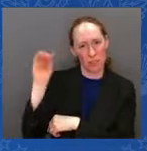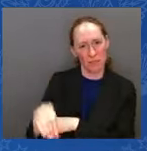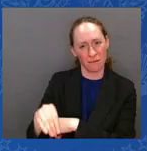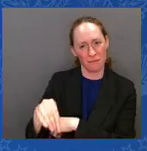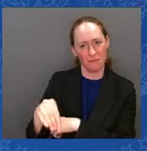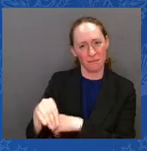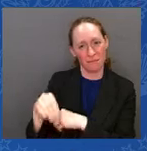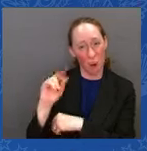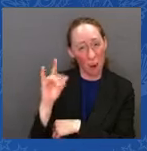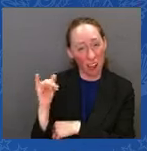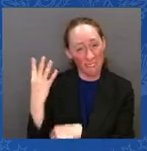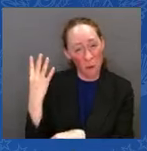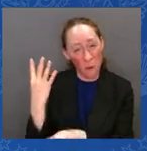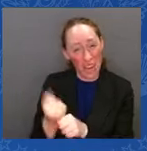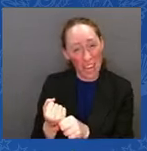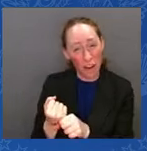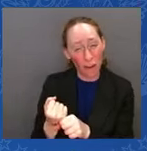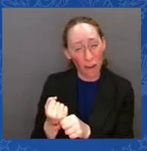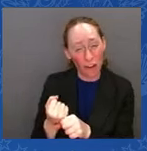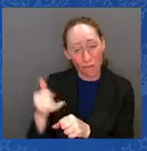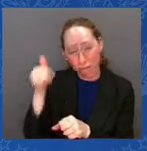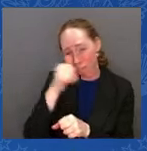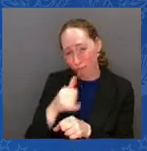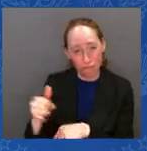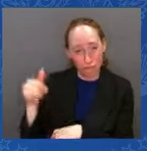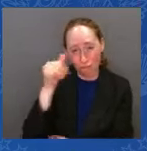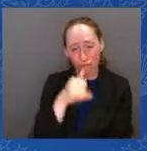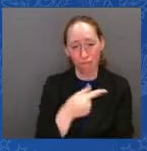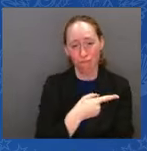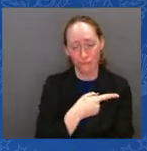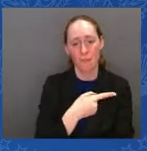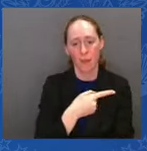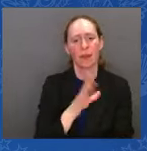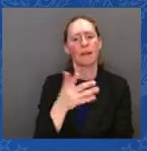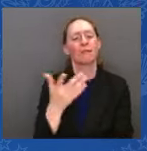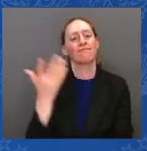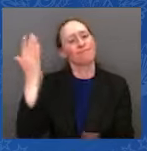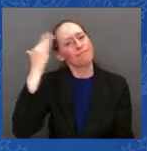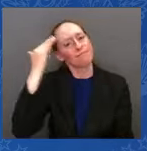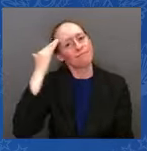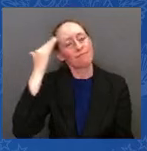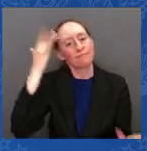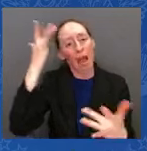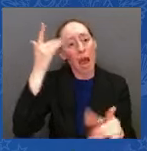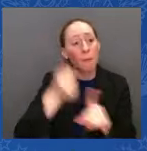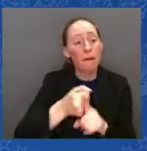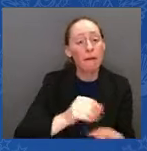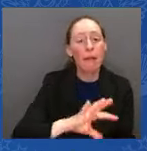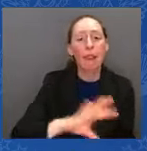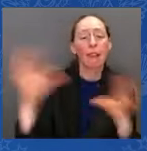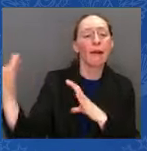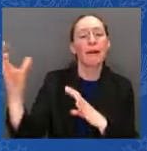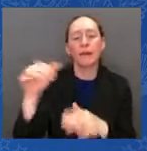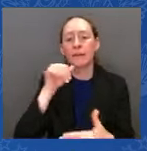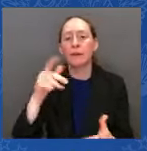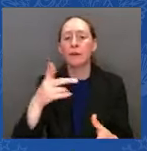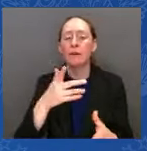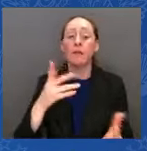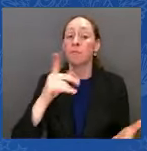largest contribution to the debt, aside from the pandemic, were the Trump tax cuts skewed to the wealthy and large corporations